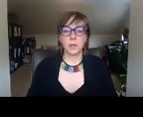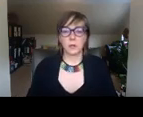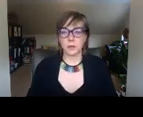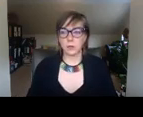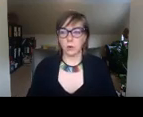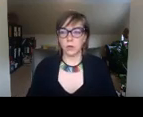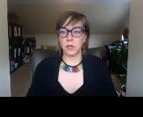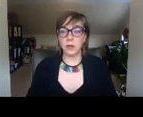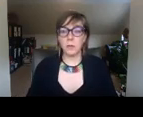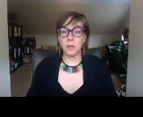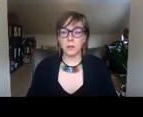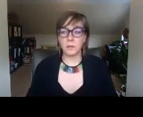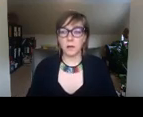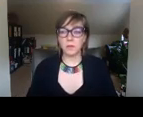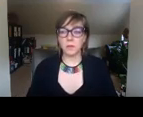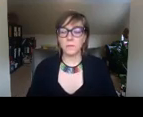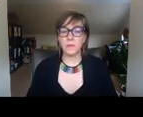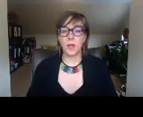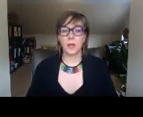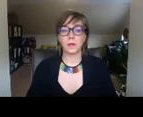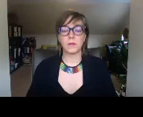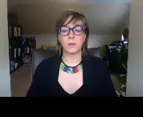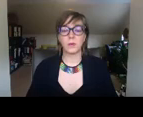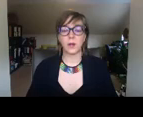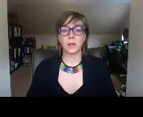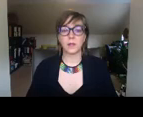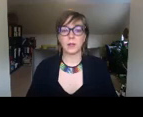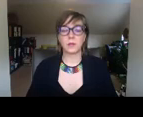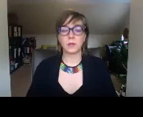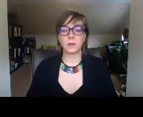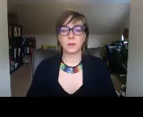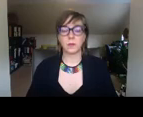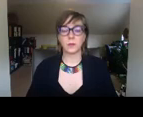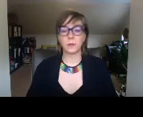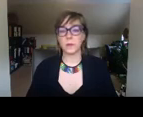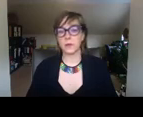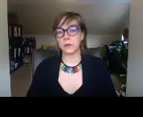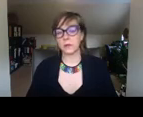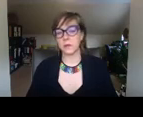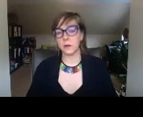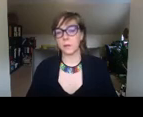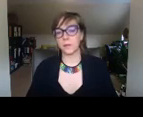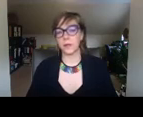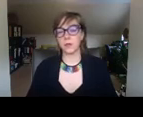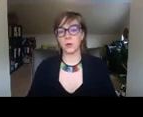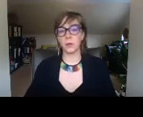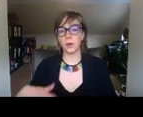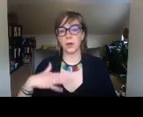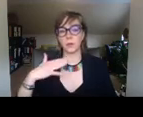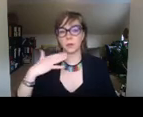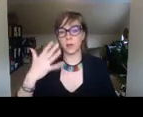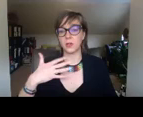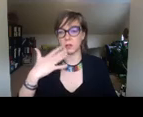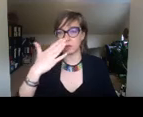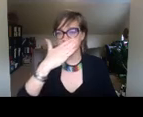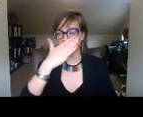languages because it's harder to hear, because it's muffled. And for ASL, it's difficult because the interpreter and